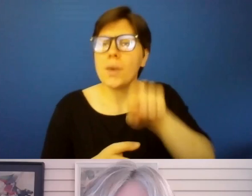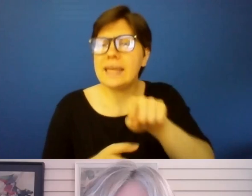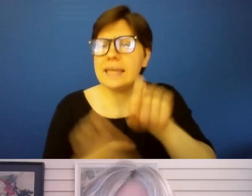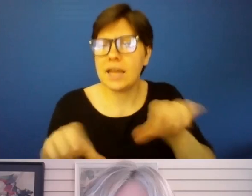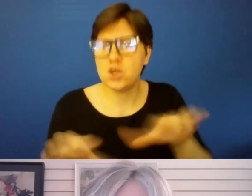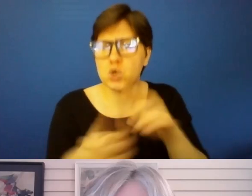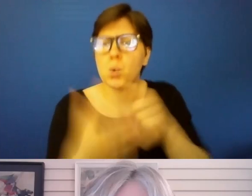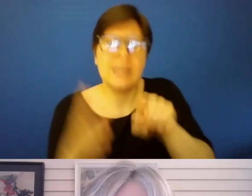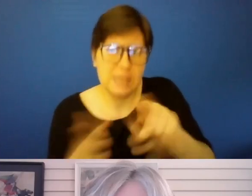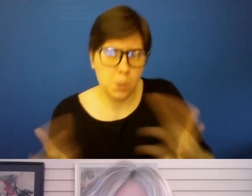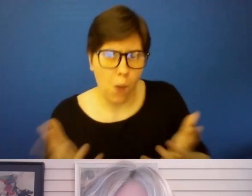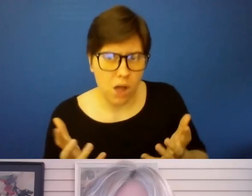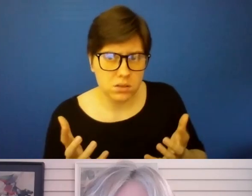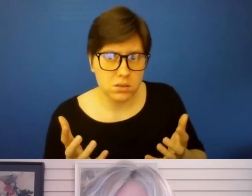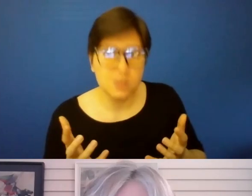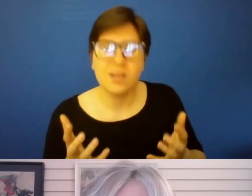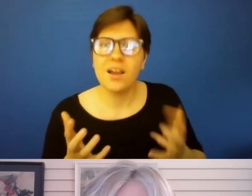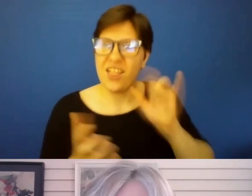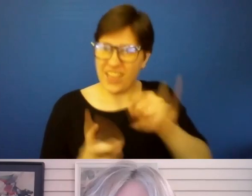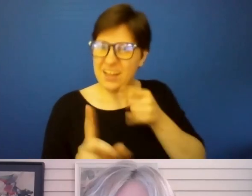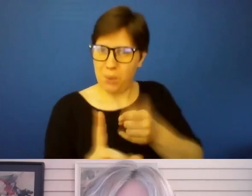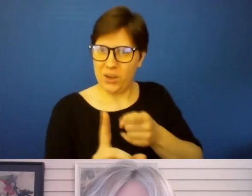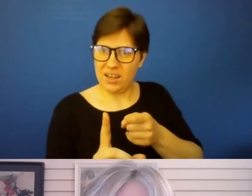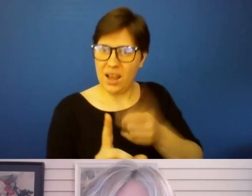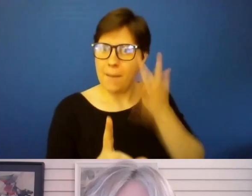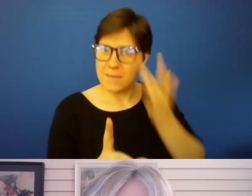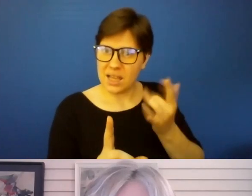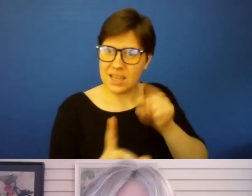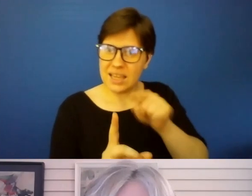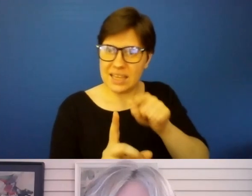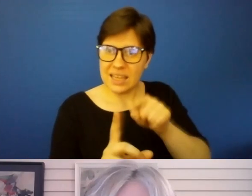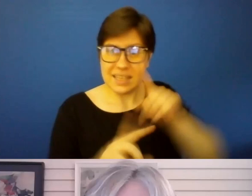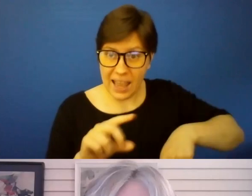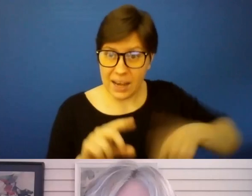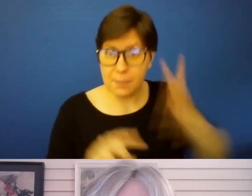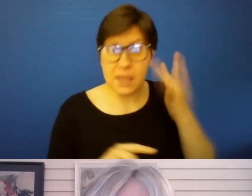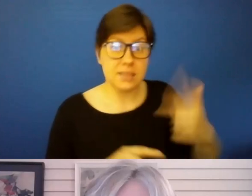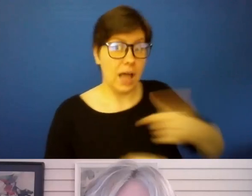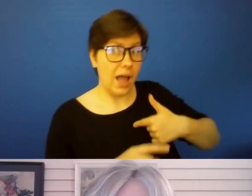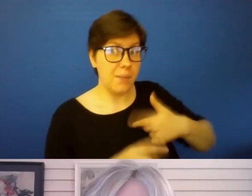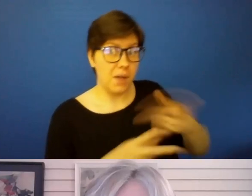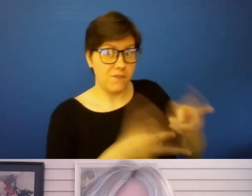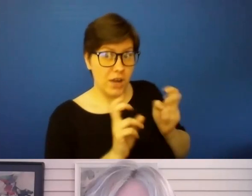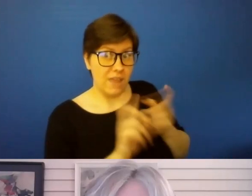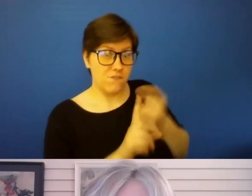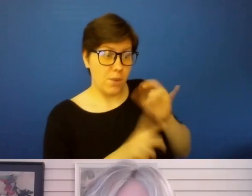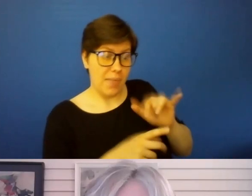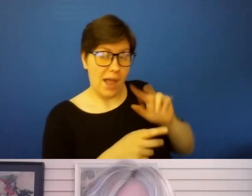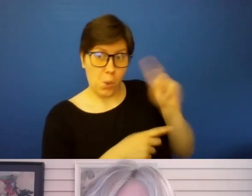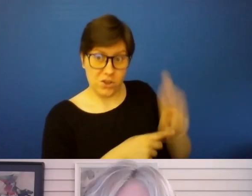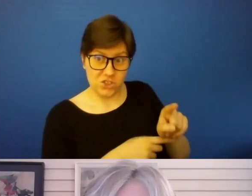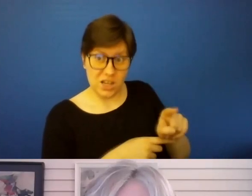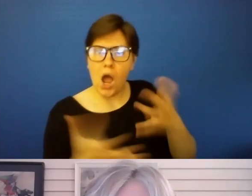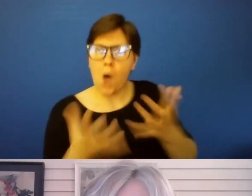wants. And that's the whole gist of it, is because he can't. Because I'm inferring from the questioner that what they want is a peaceful